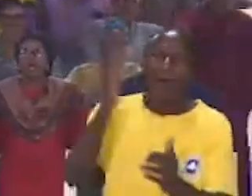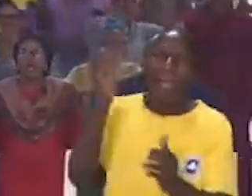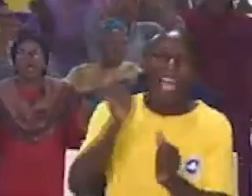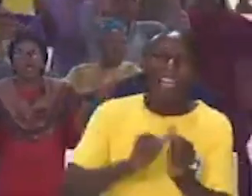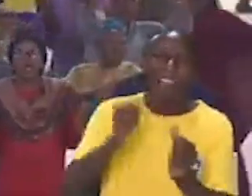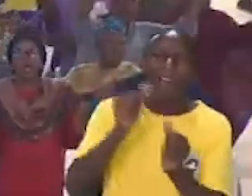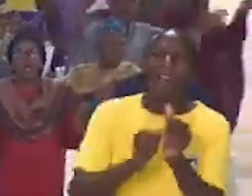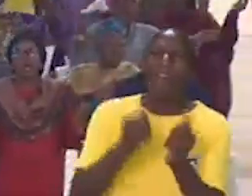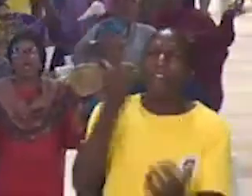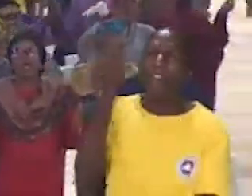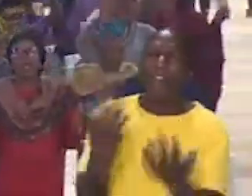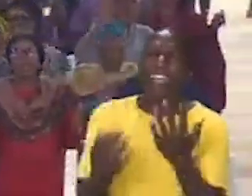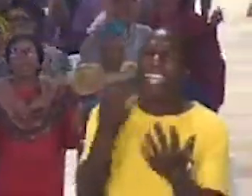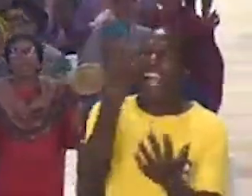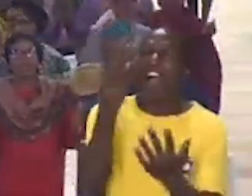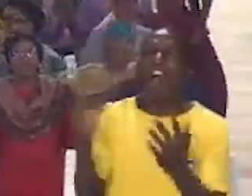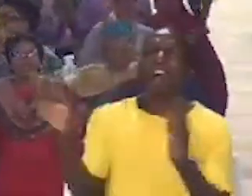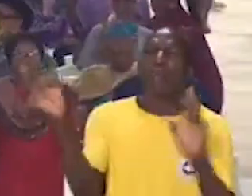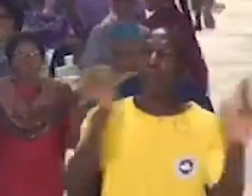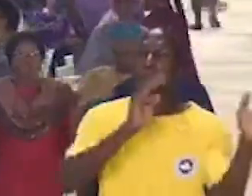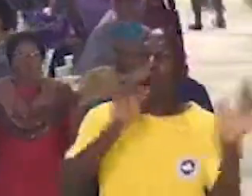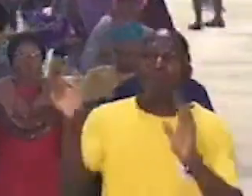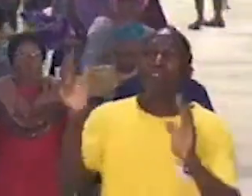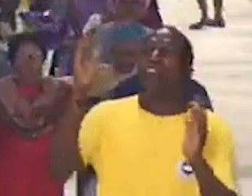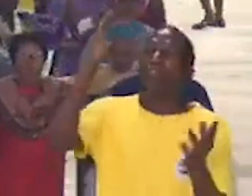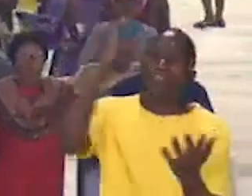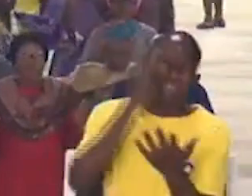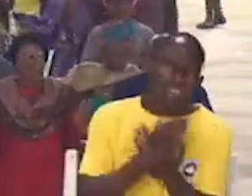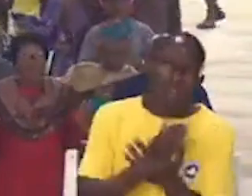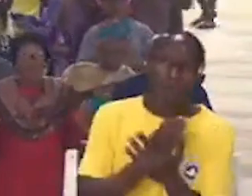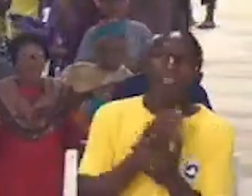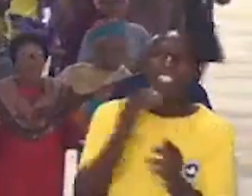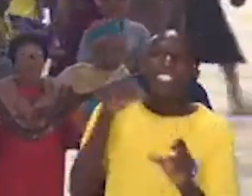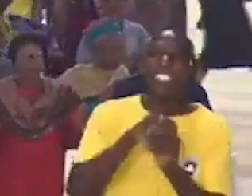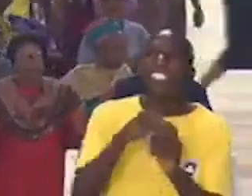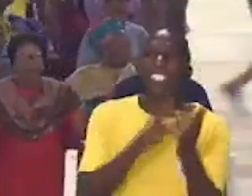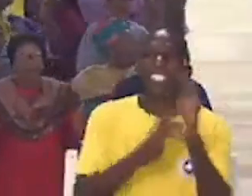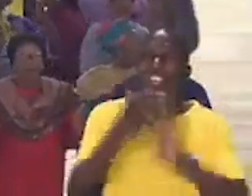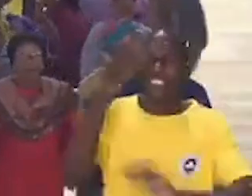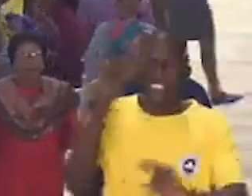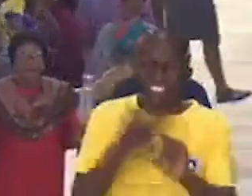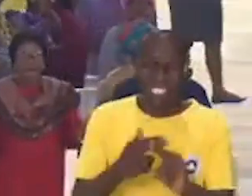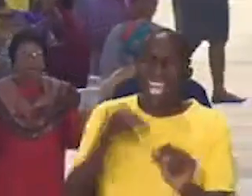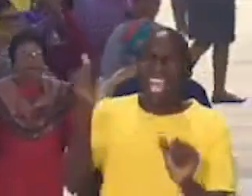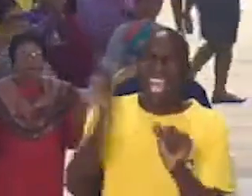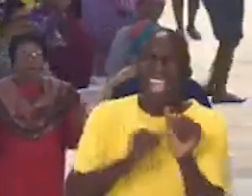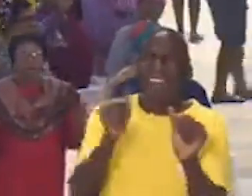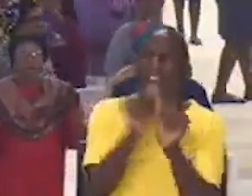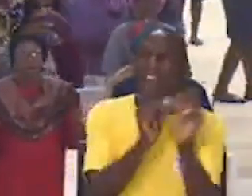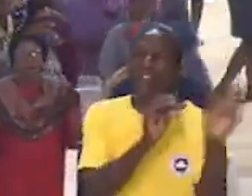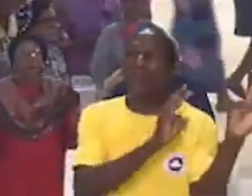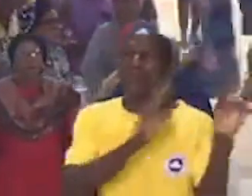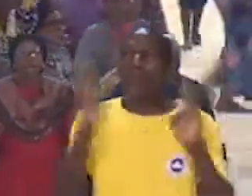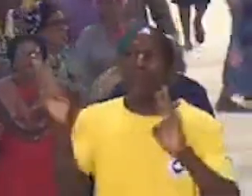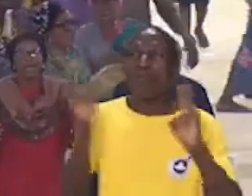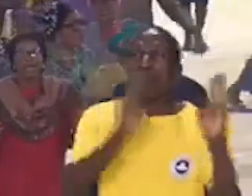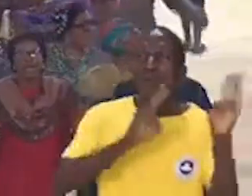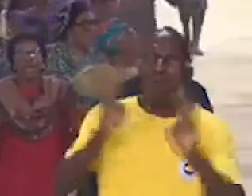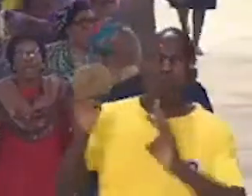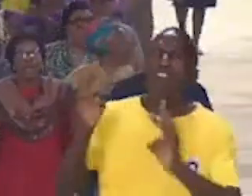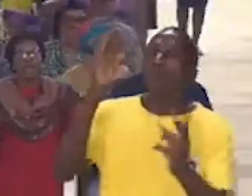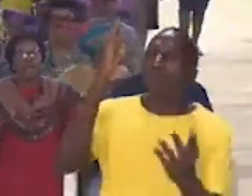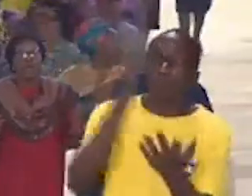every fire of war. The fires that are not your fires, quench them in the name of